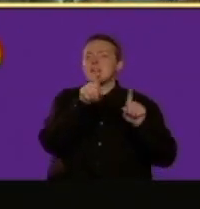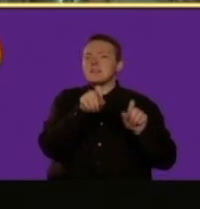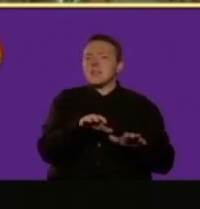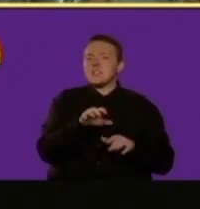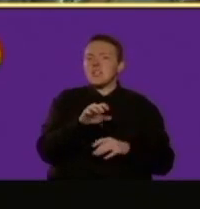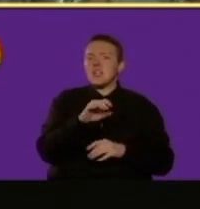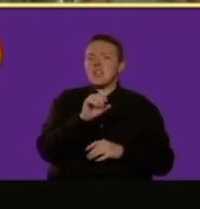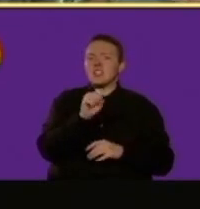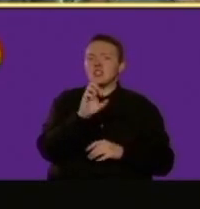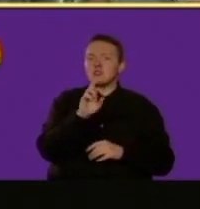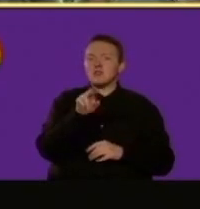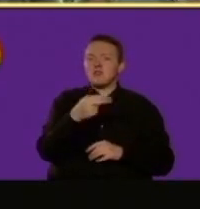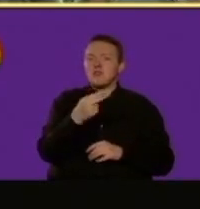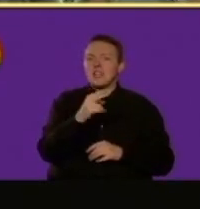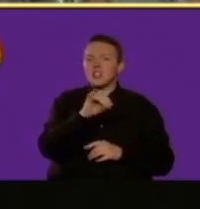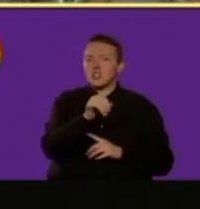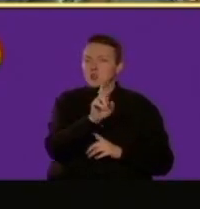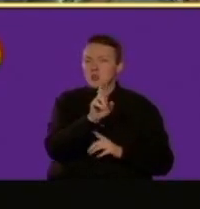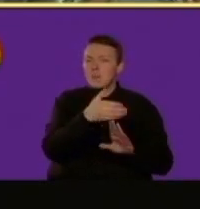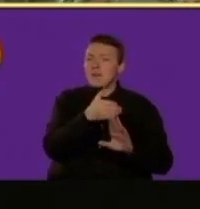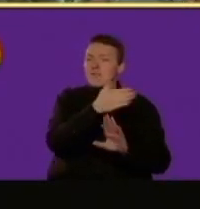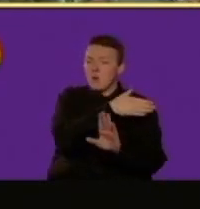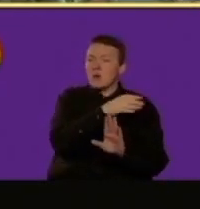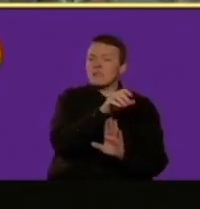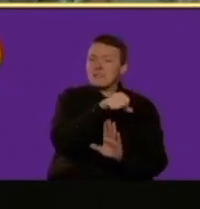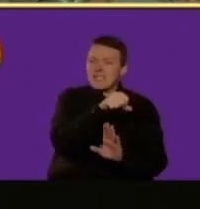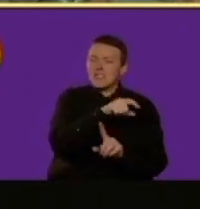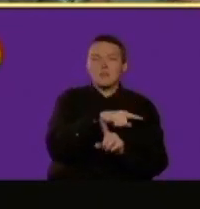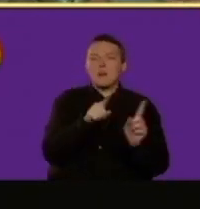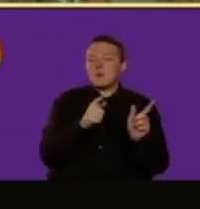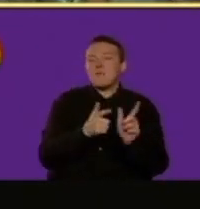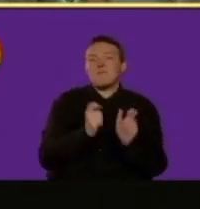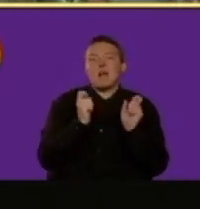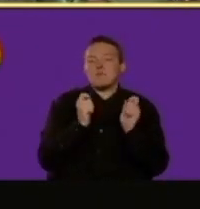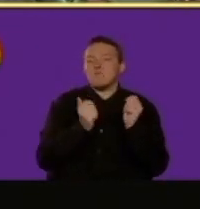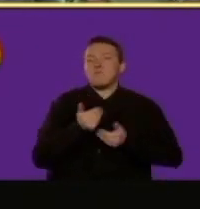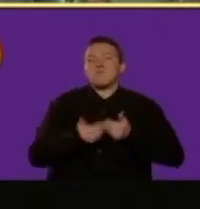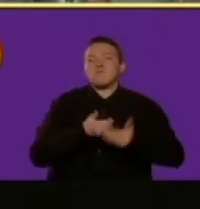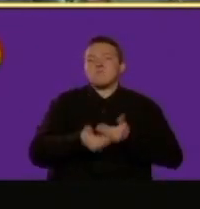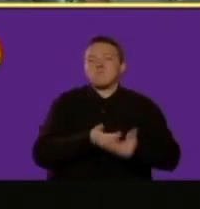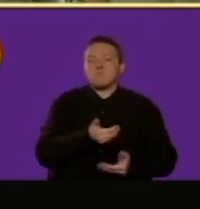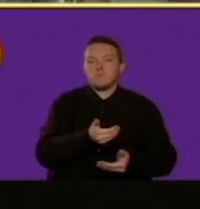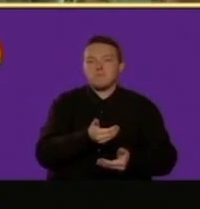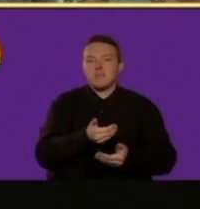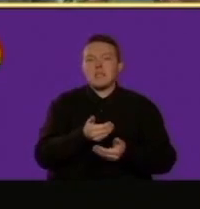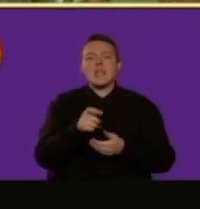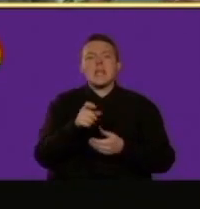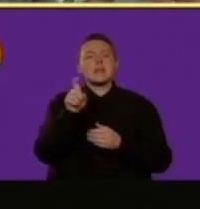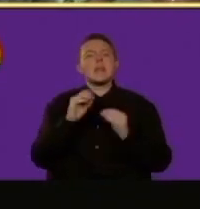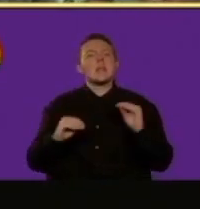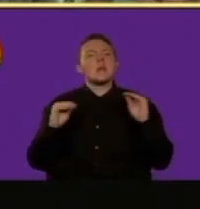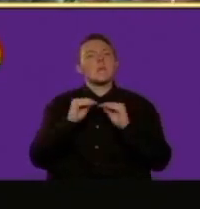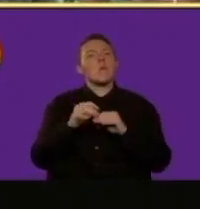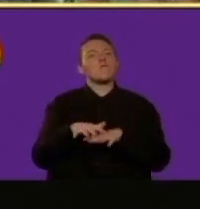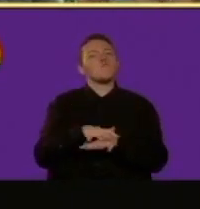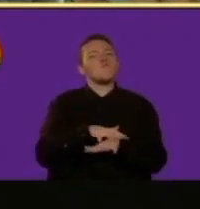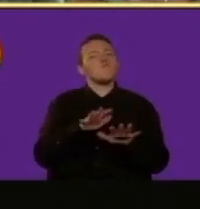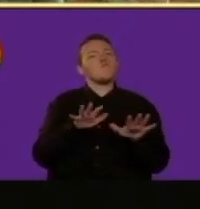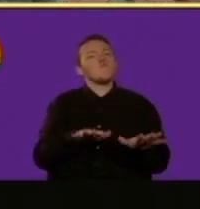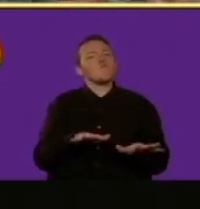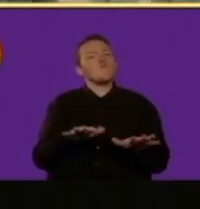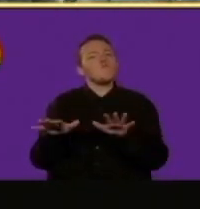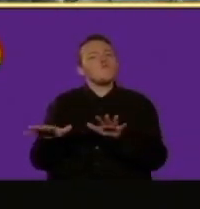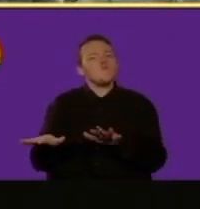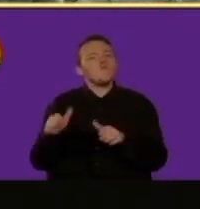that it's really important. The examples that we use are really important to represent children in their daily lives,